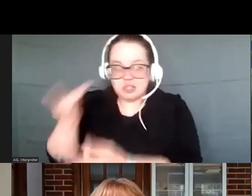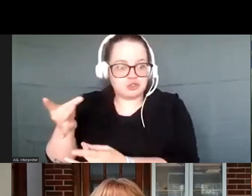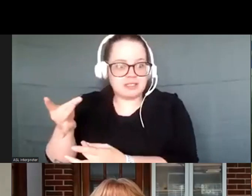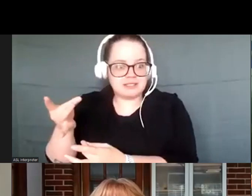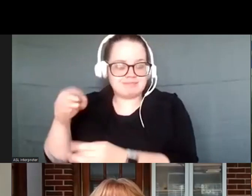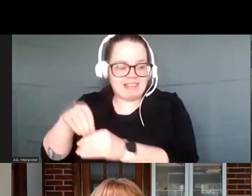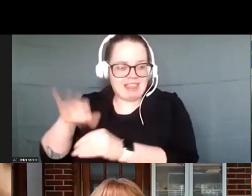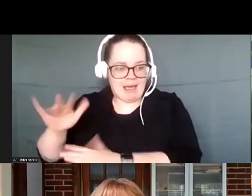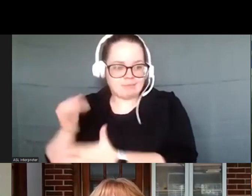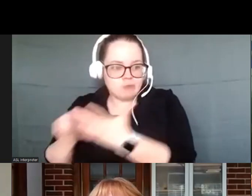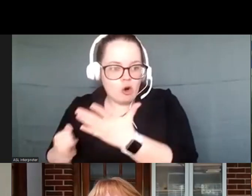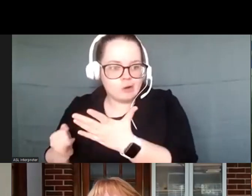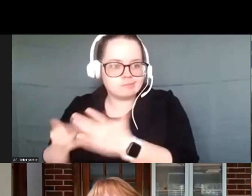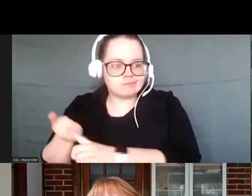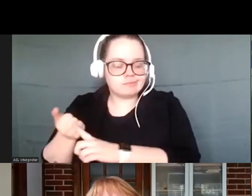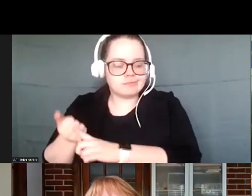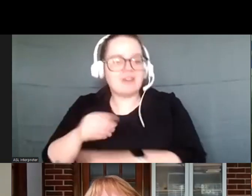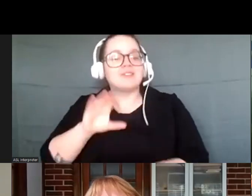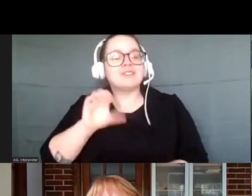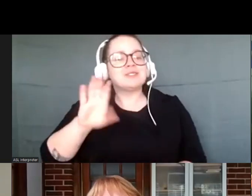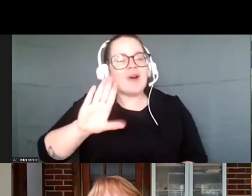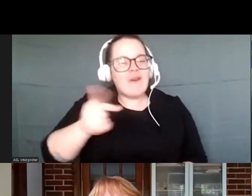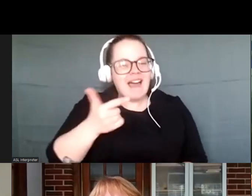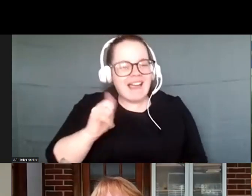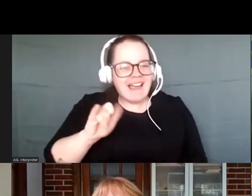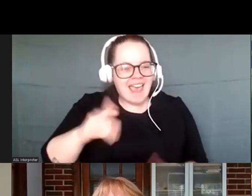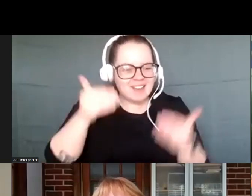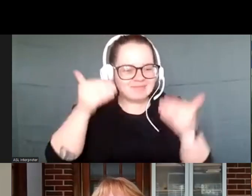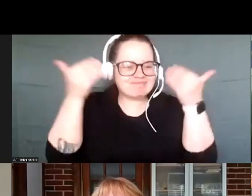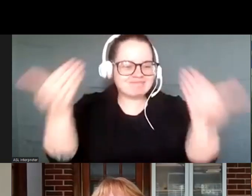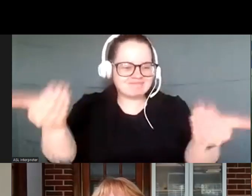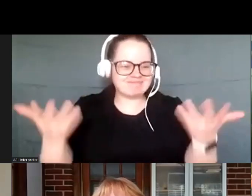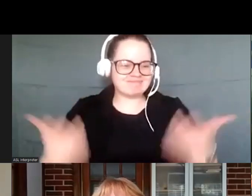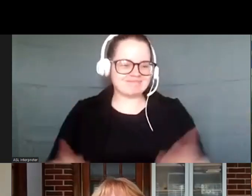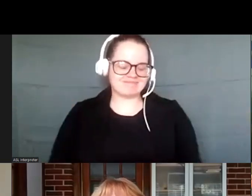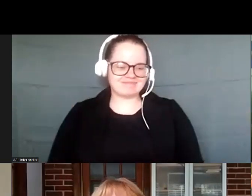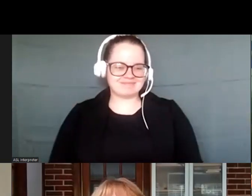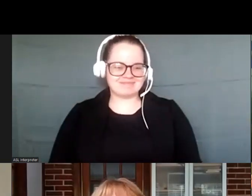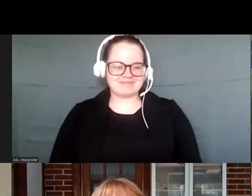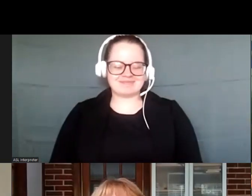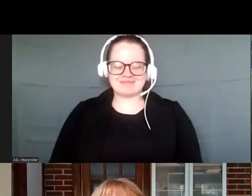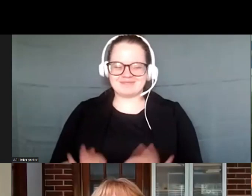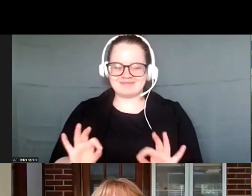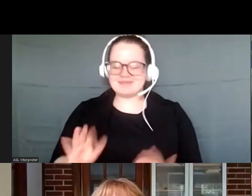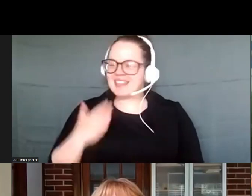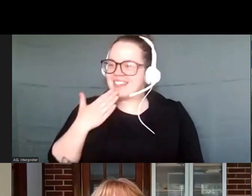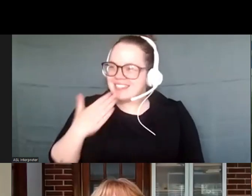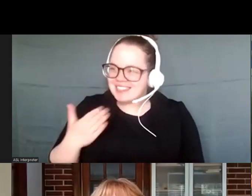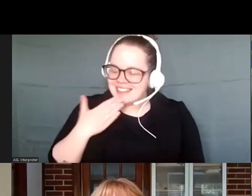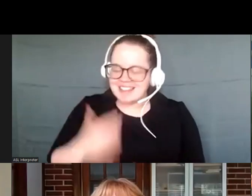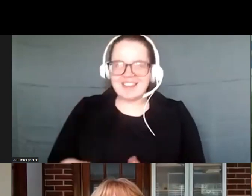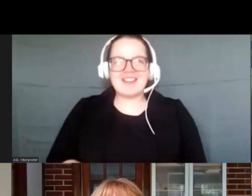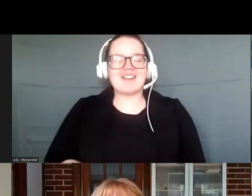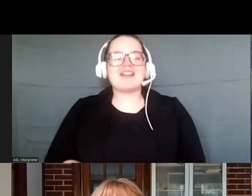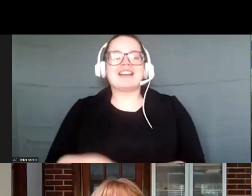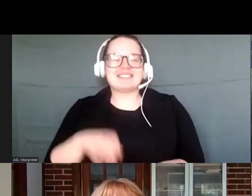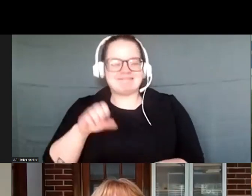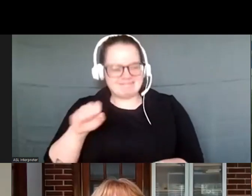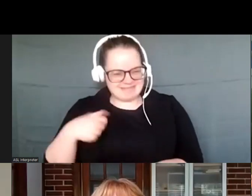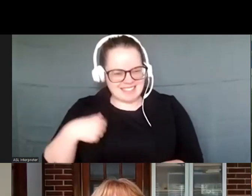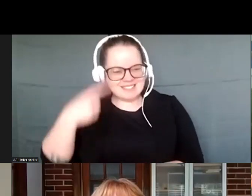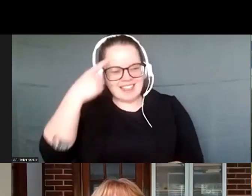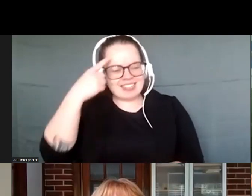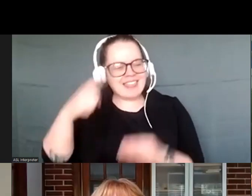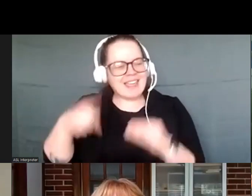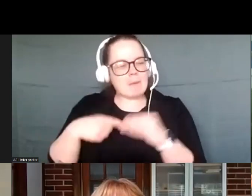So Gail, please take it away. Thank you. I was thinking about something that Trish